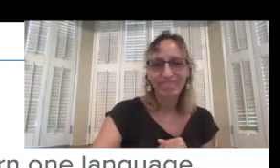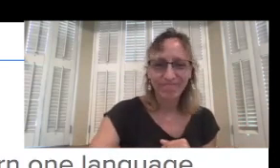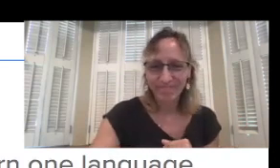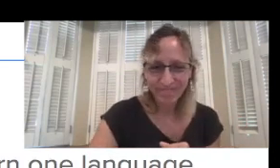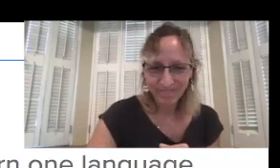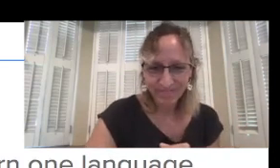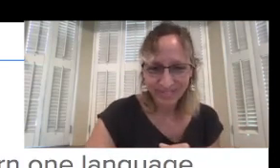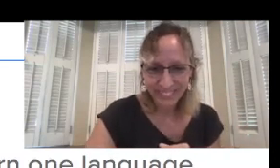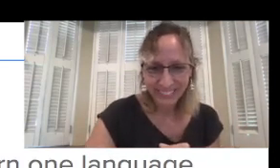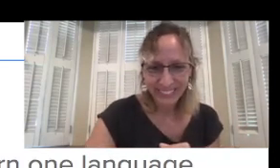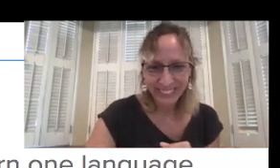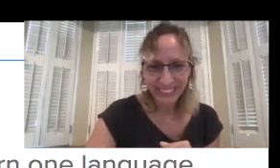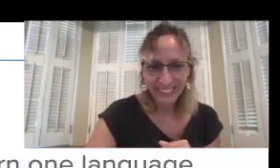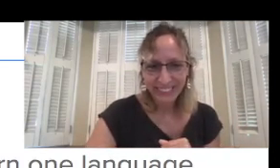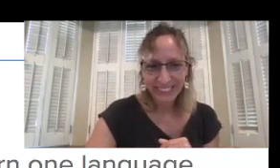All of these are false.